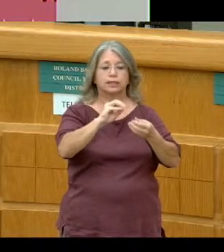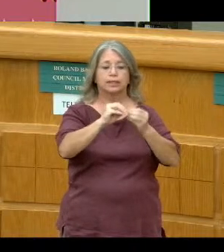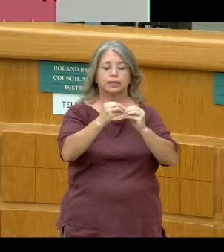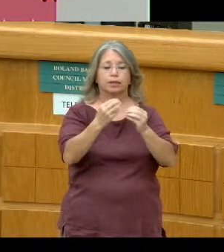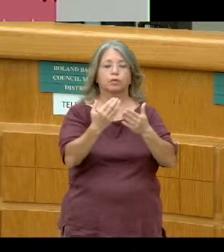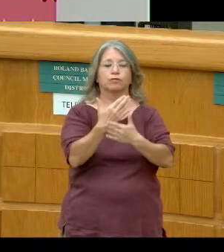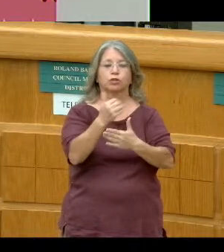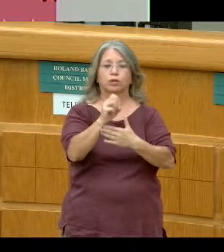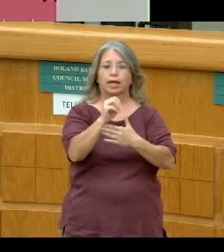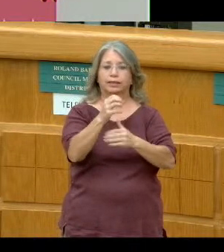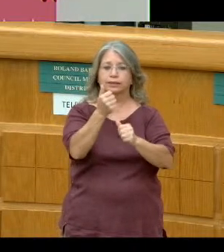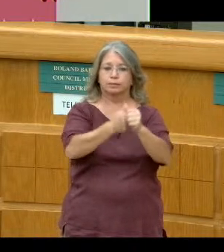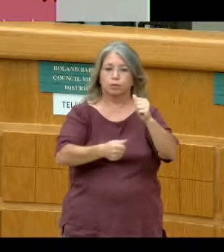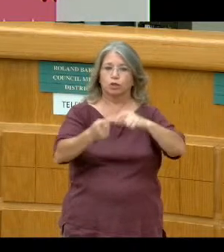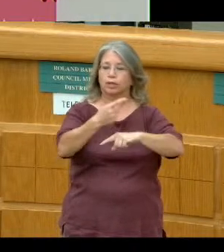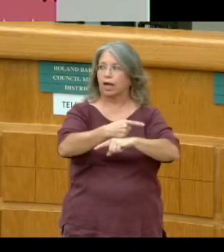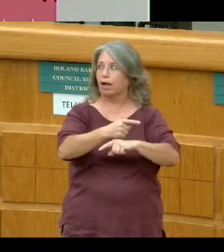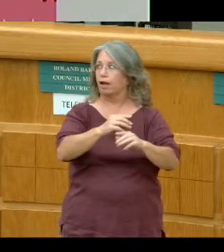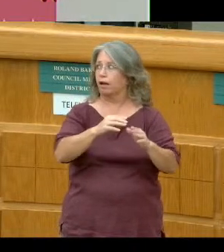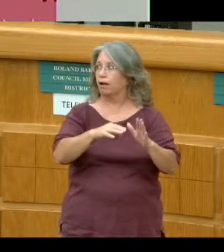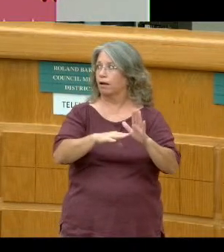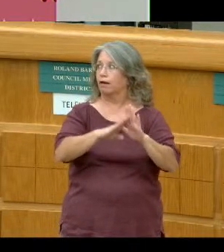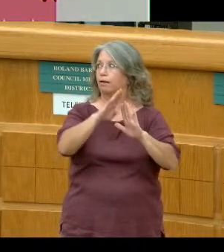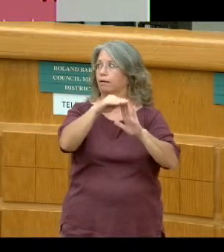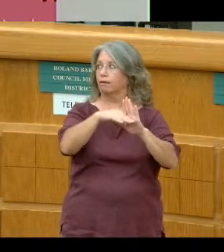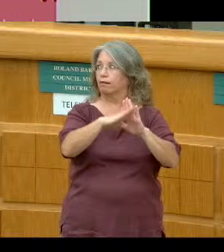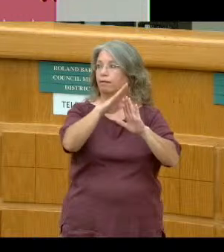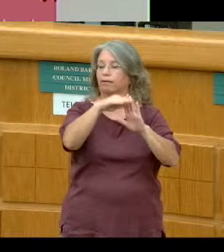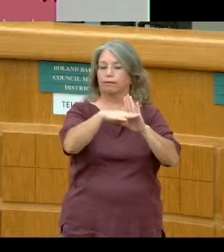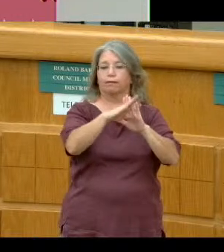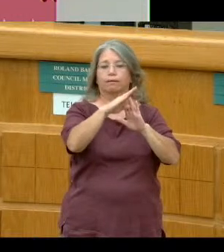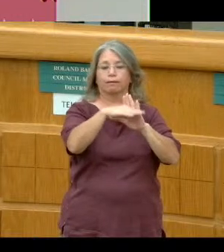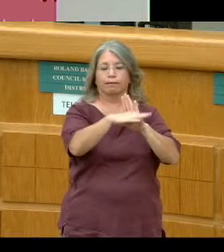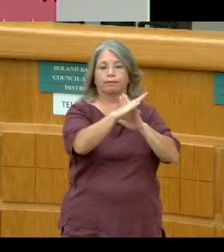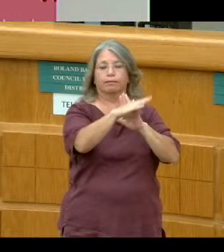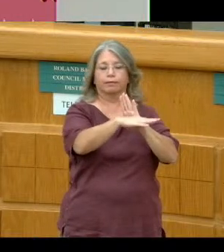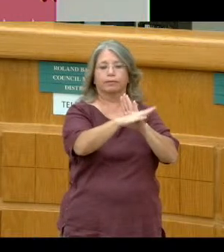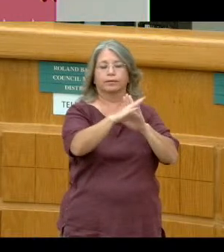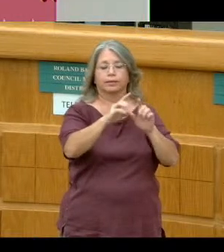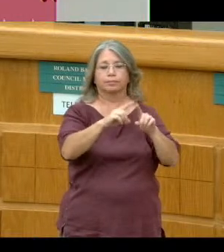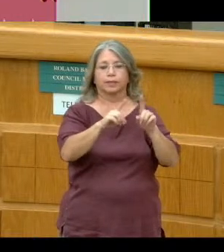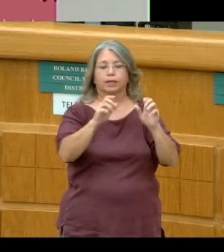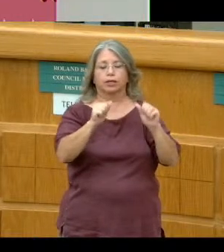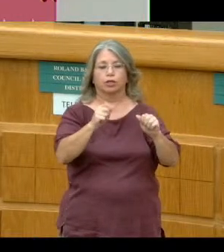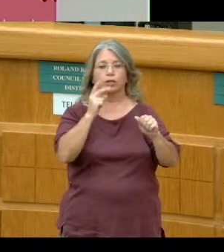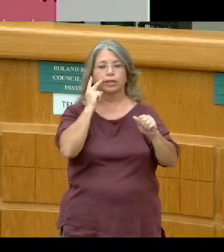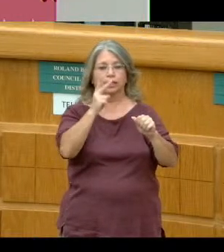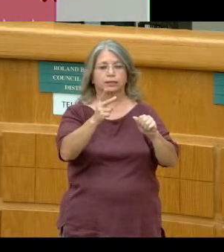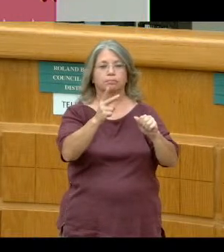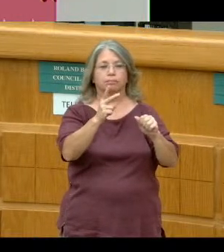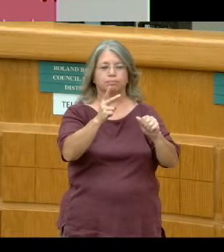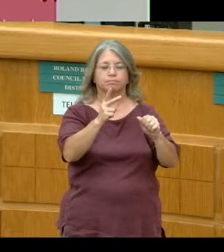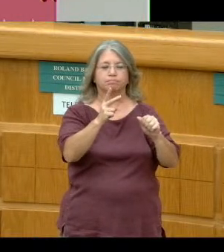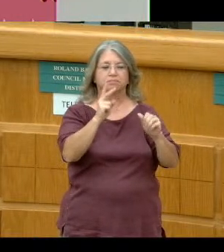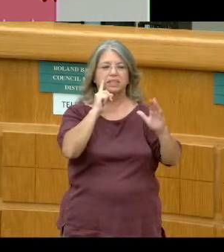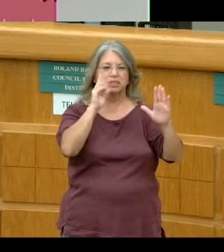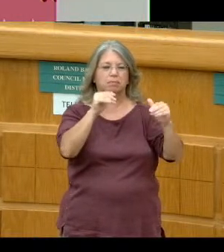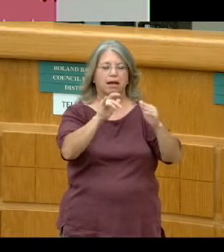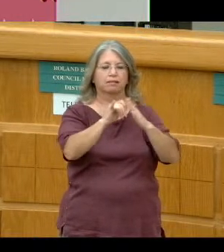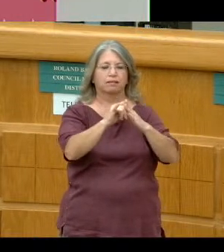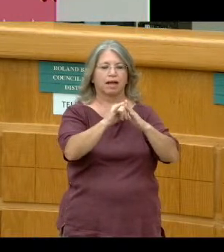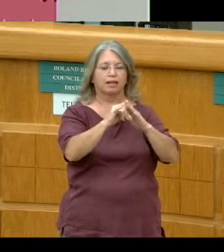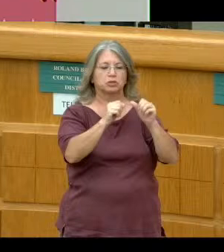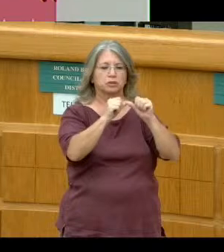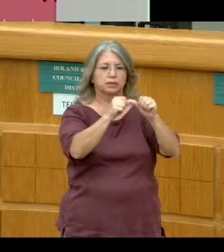really variable. Some days it's higher, sometimes it's lower. You can expect this spread to kind of continue forward and then start to go on that